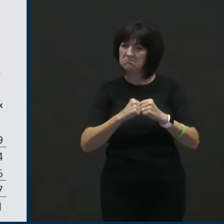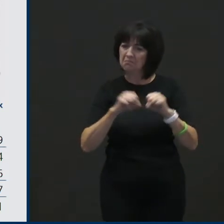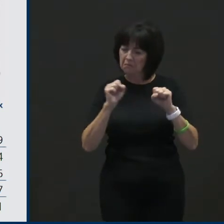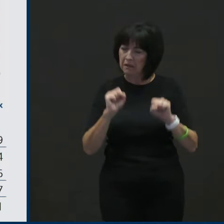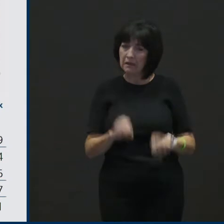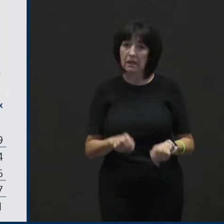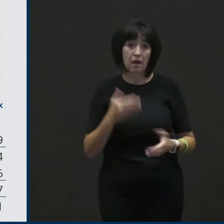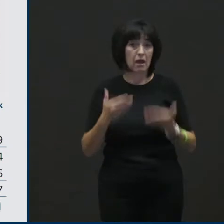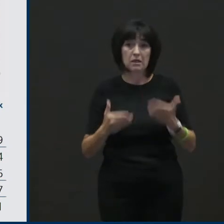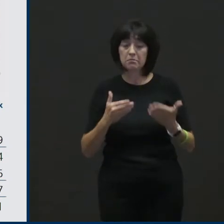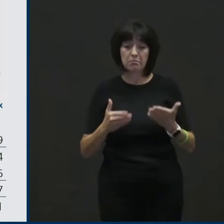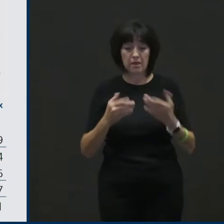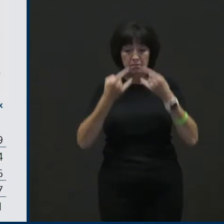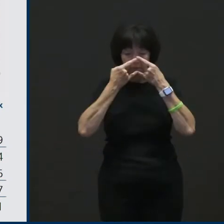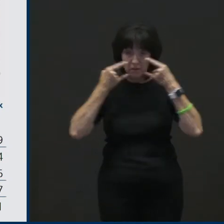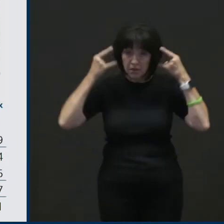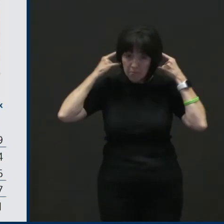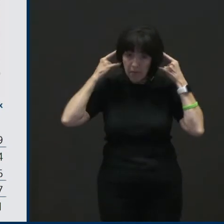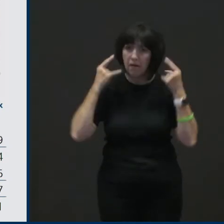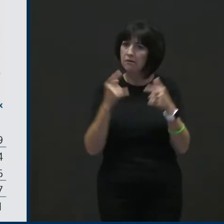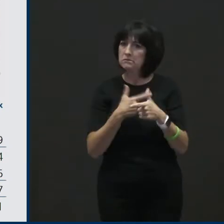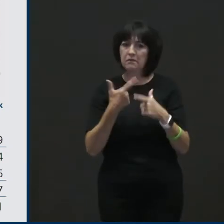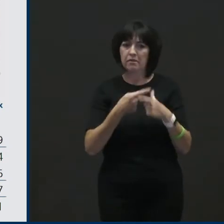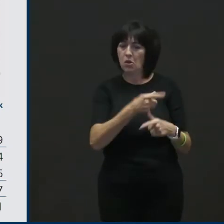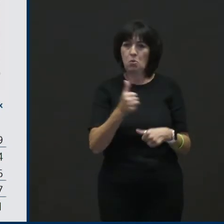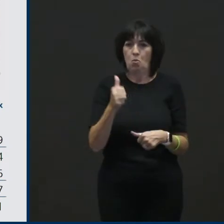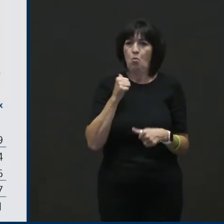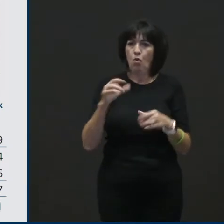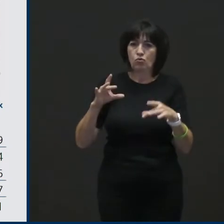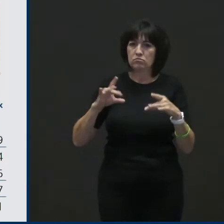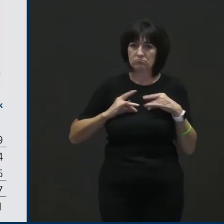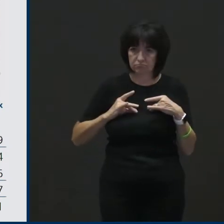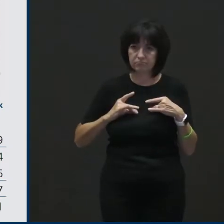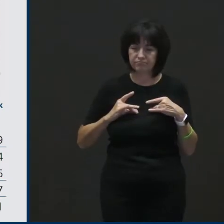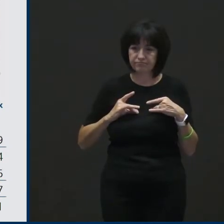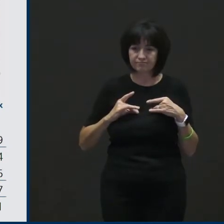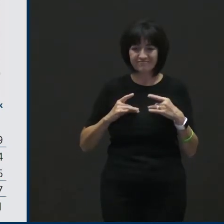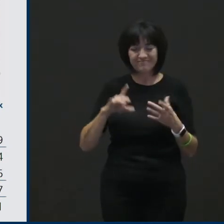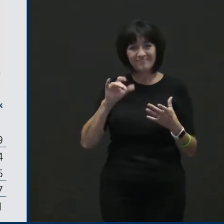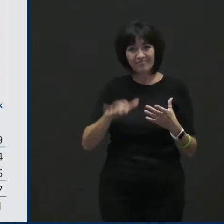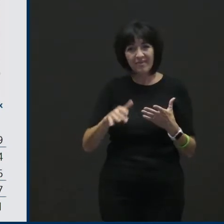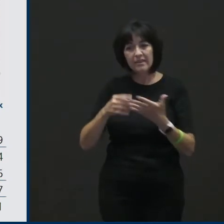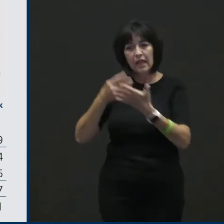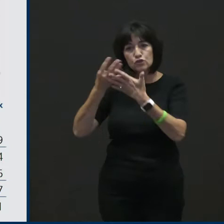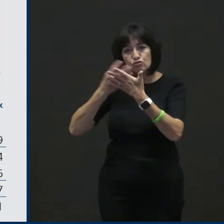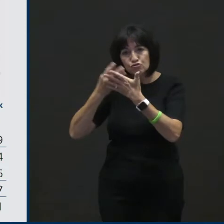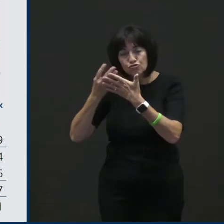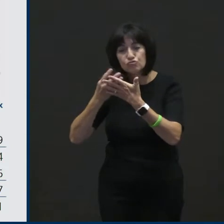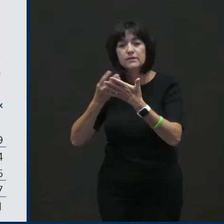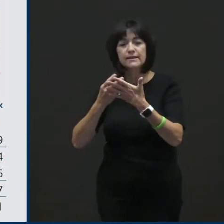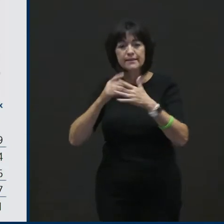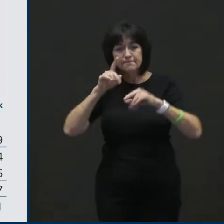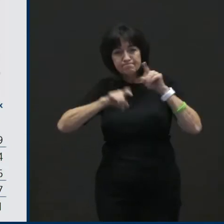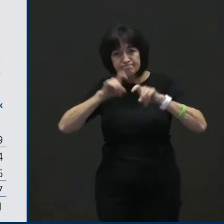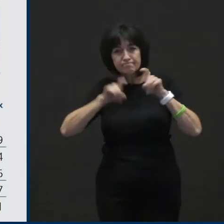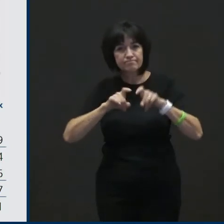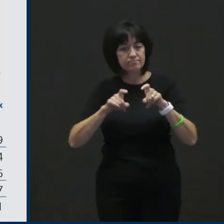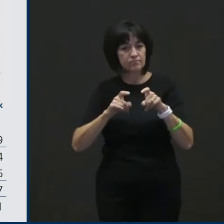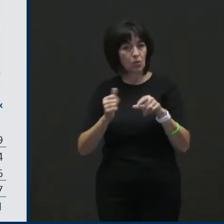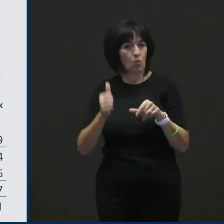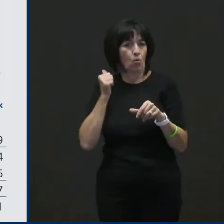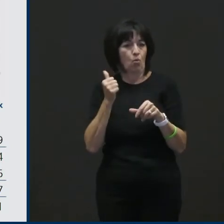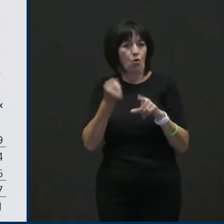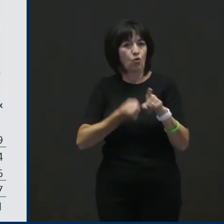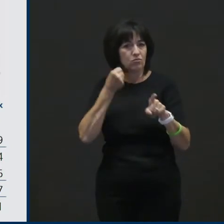difference, because doing health screenings, we're not going to detect infection among many kids. And again,